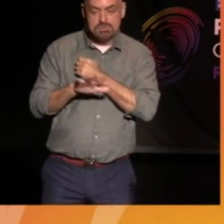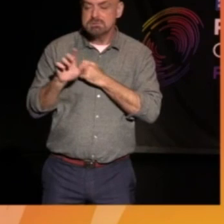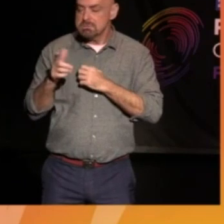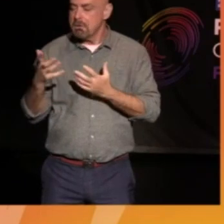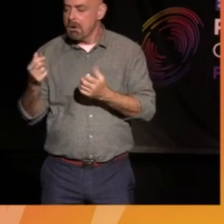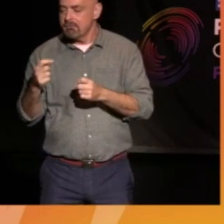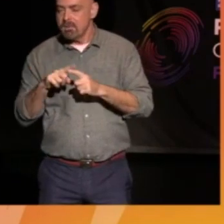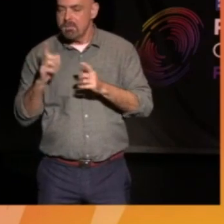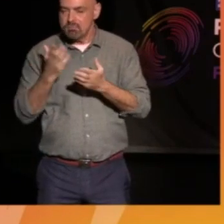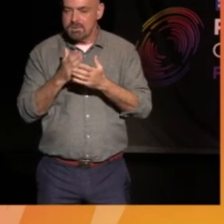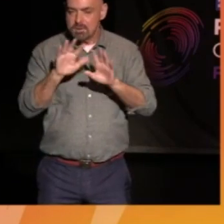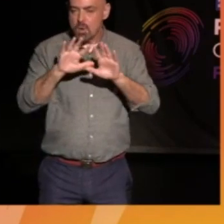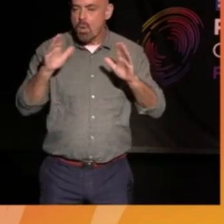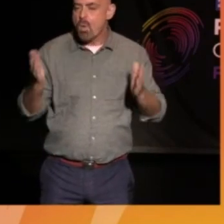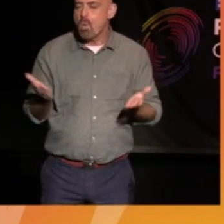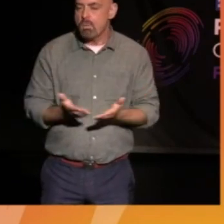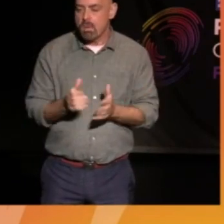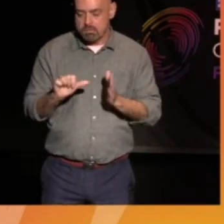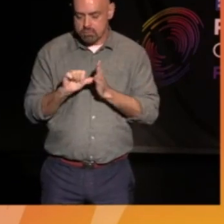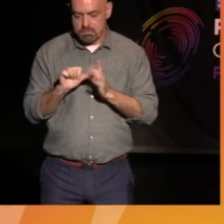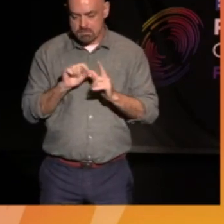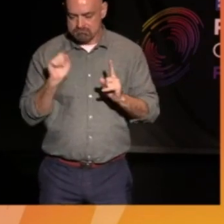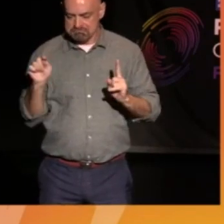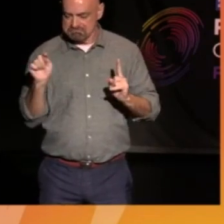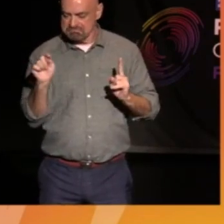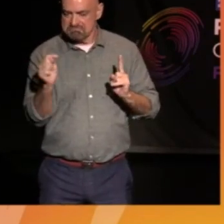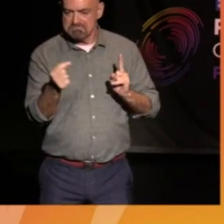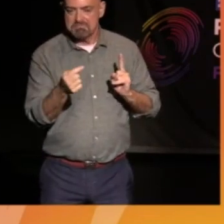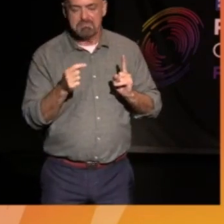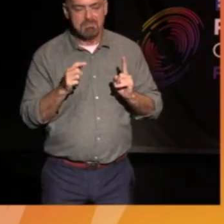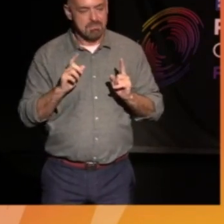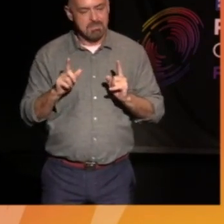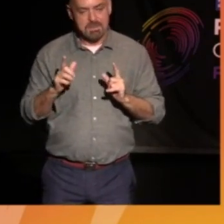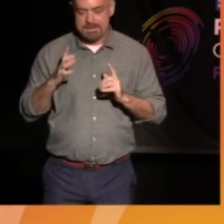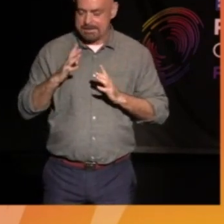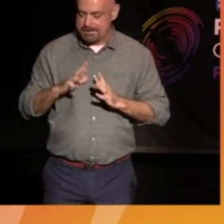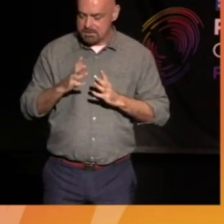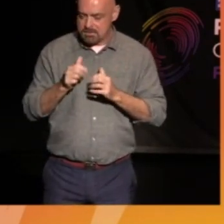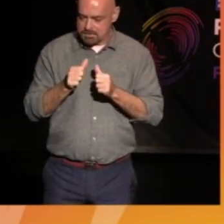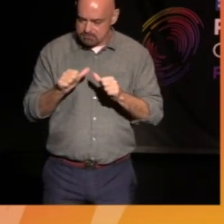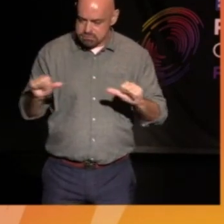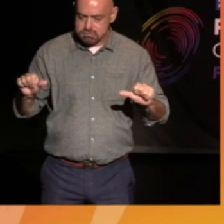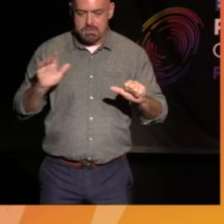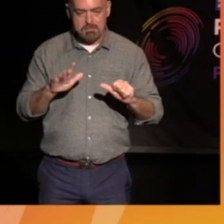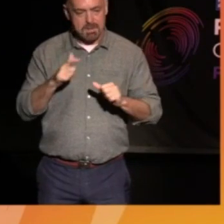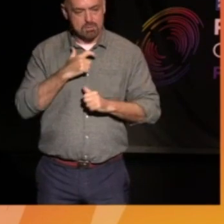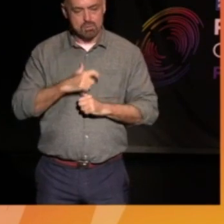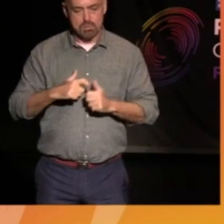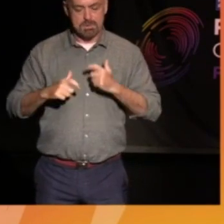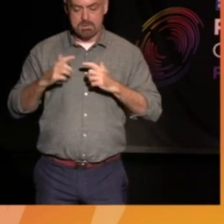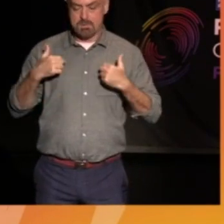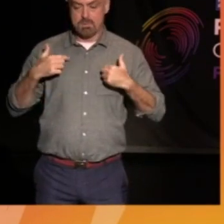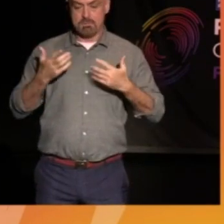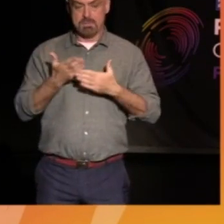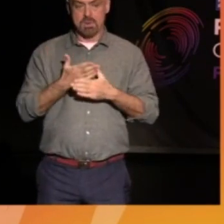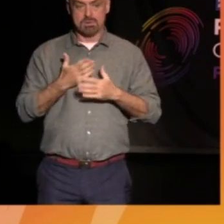problem, and that has to be dealt by the entire humanity, as they are all our